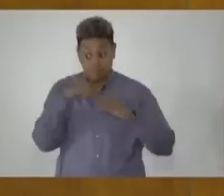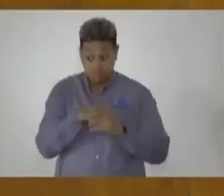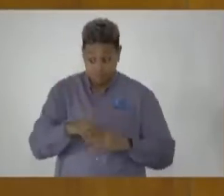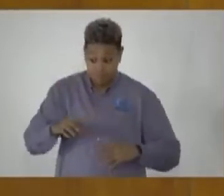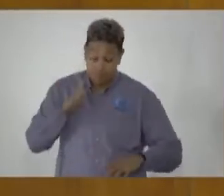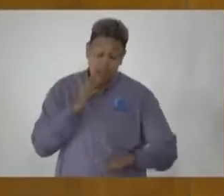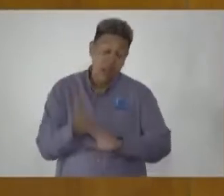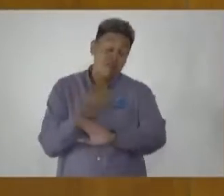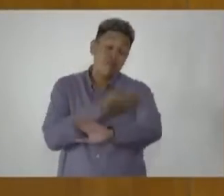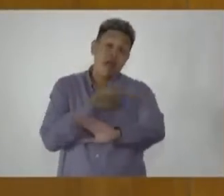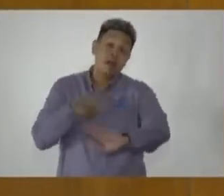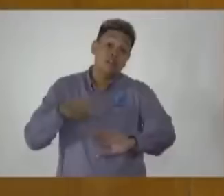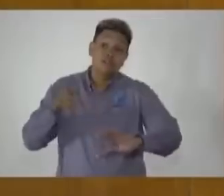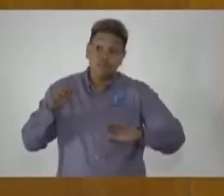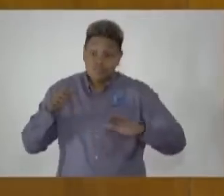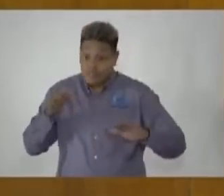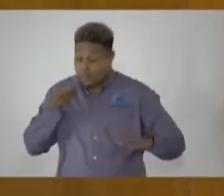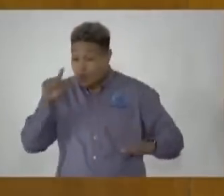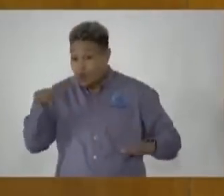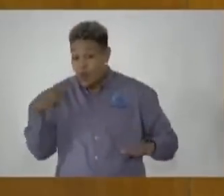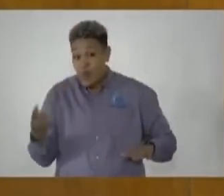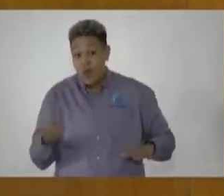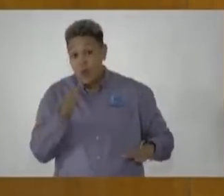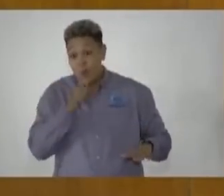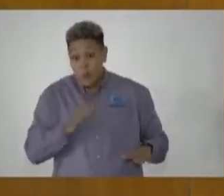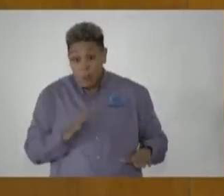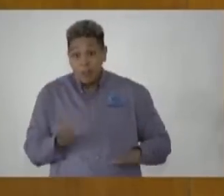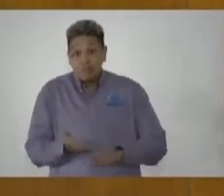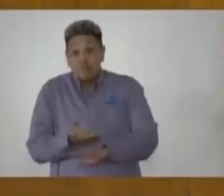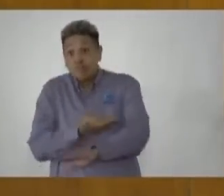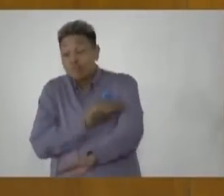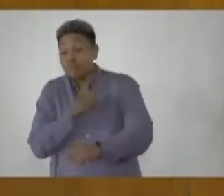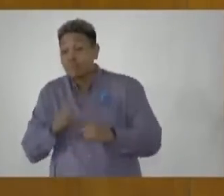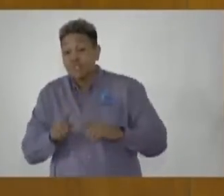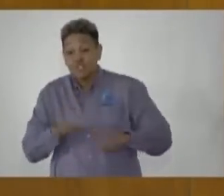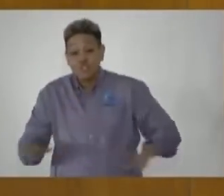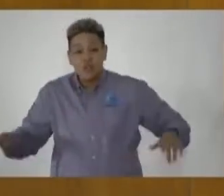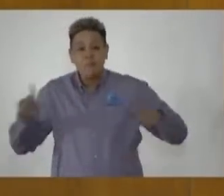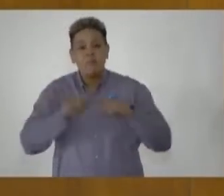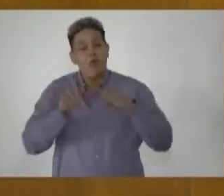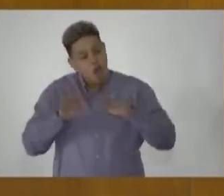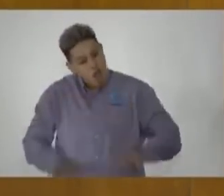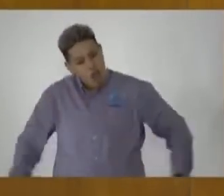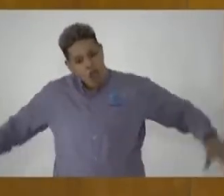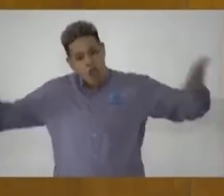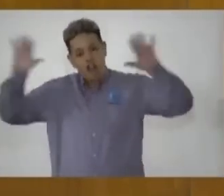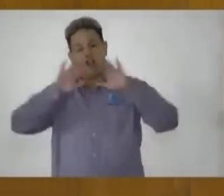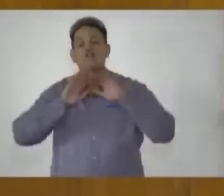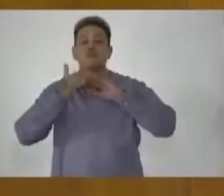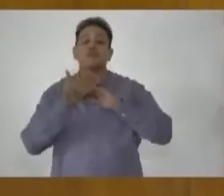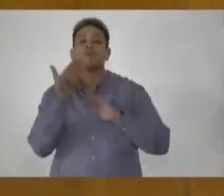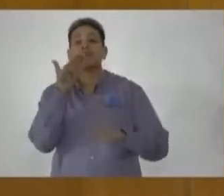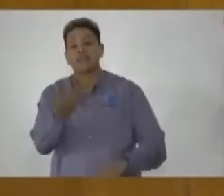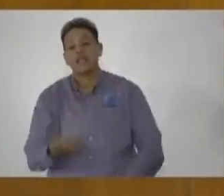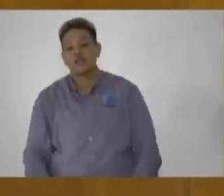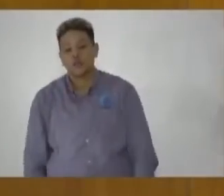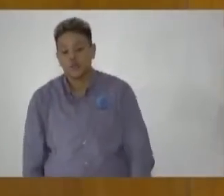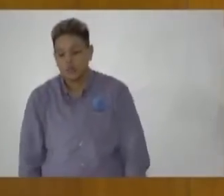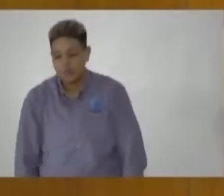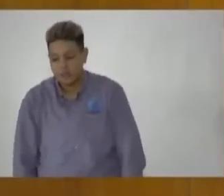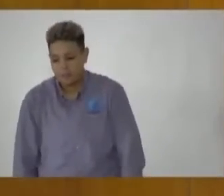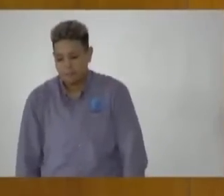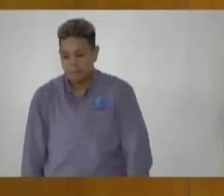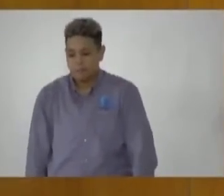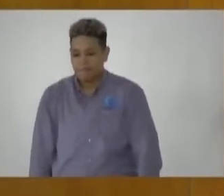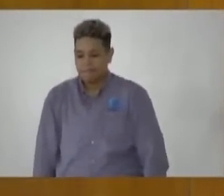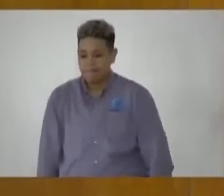in advancing the welfare of not just our women and our children, but for all of Jamaica, if it pleases you. Thank